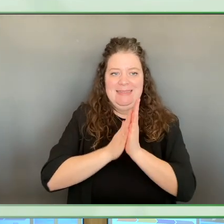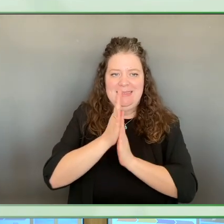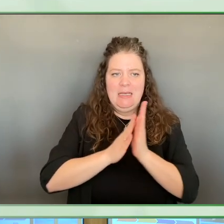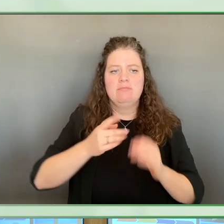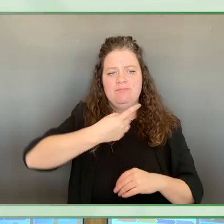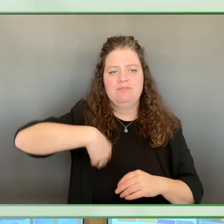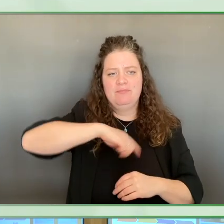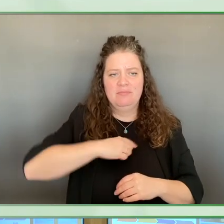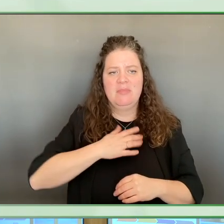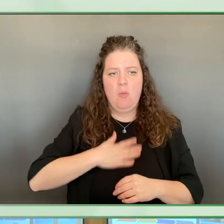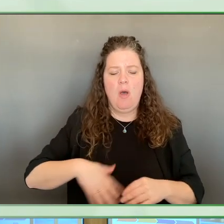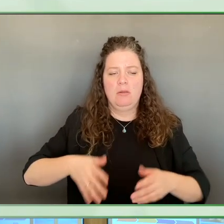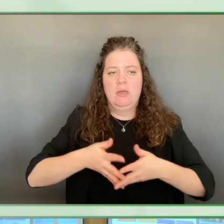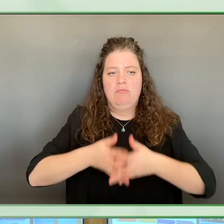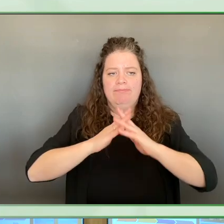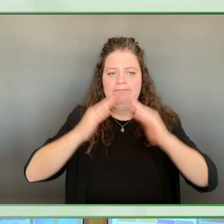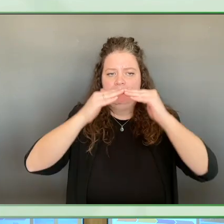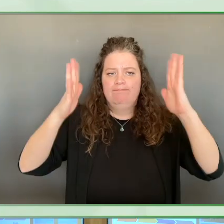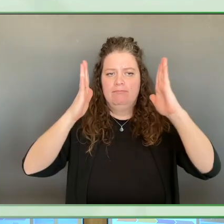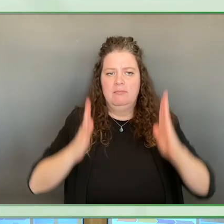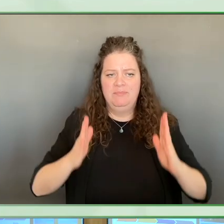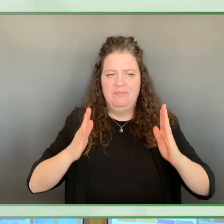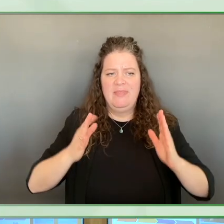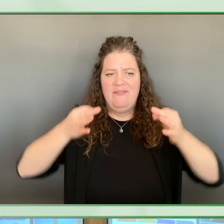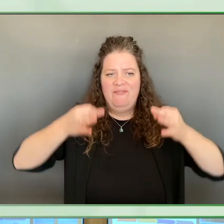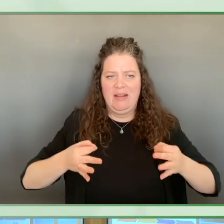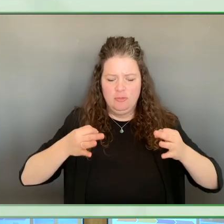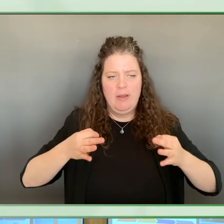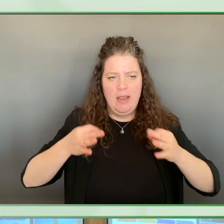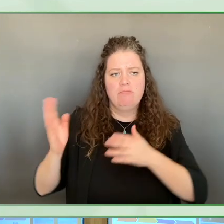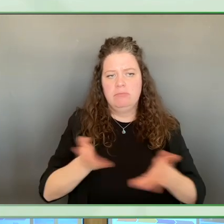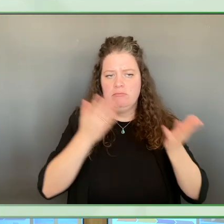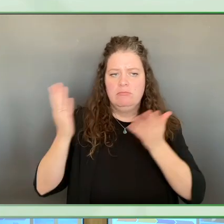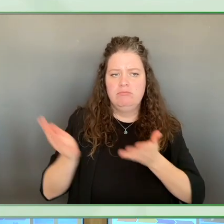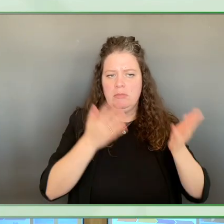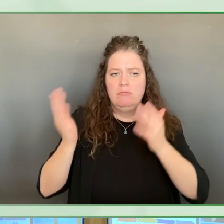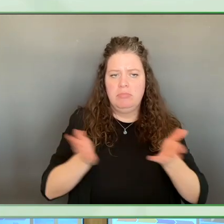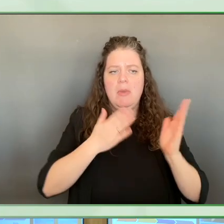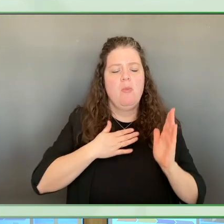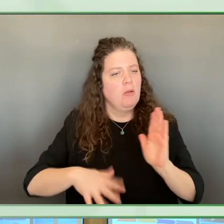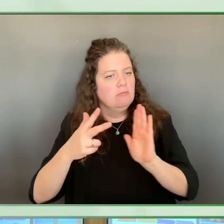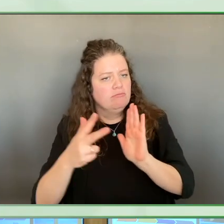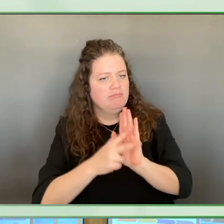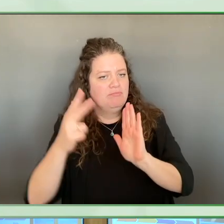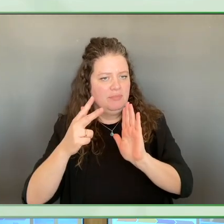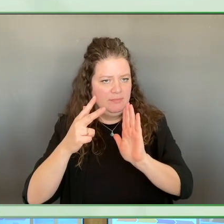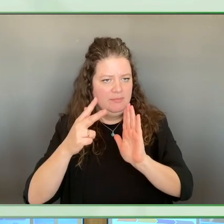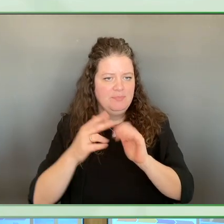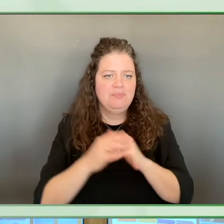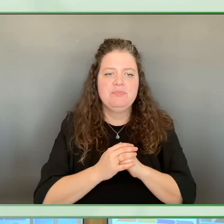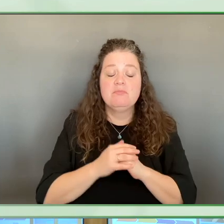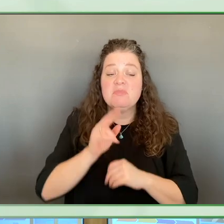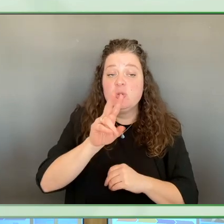certified, and build a sustainable business case for assistive devices manufacturing, so that by 2030